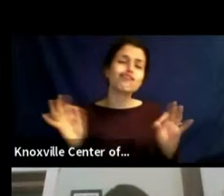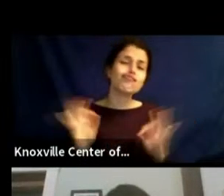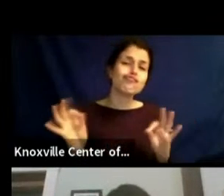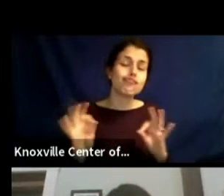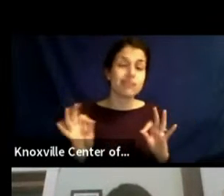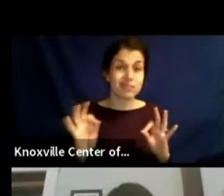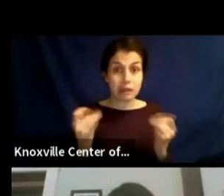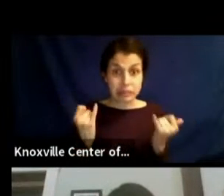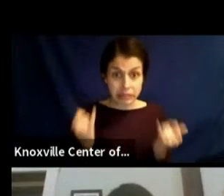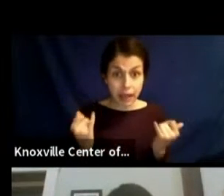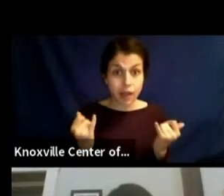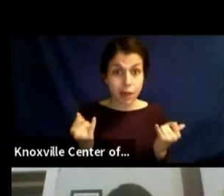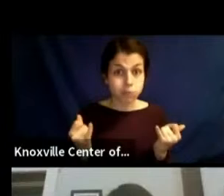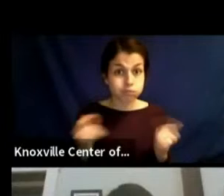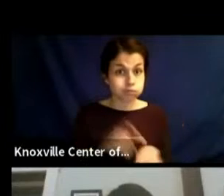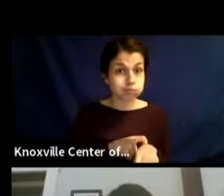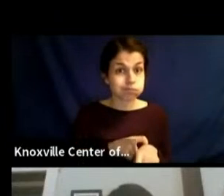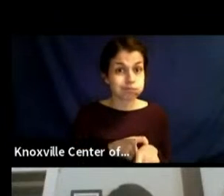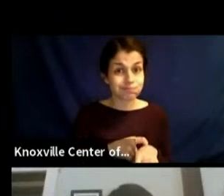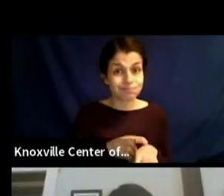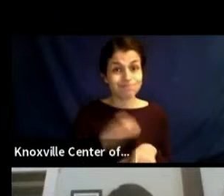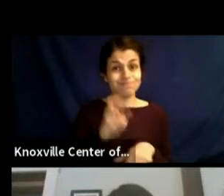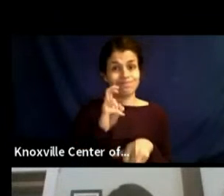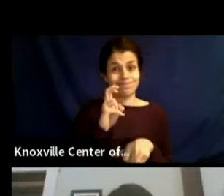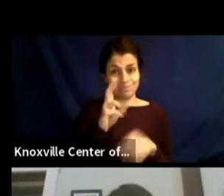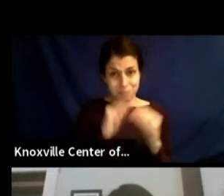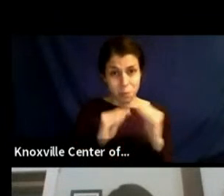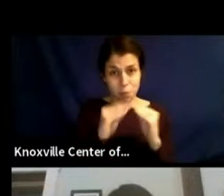yes, this is one of those really difficult